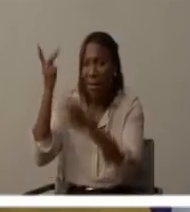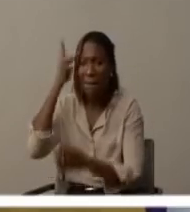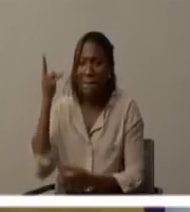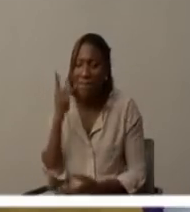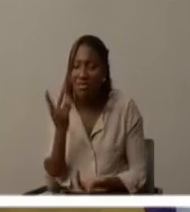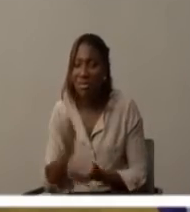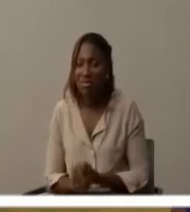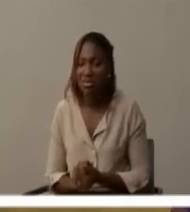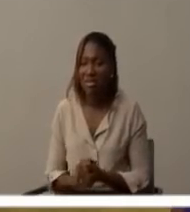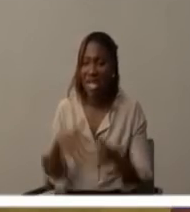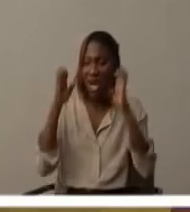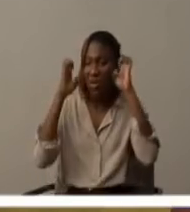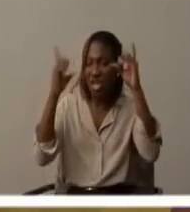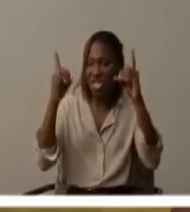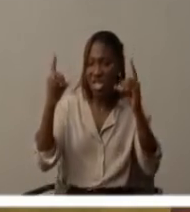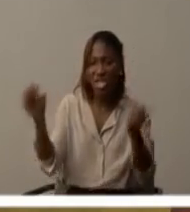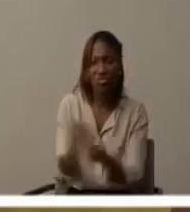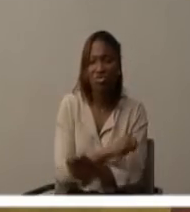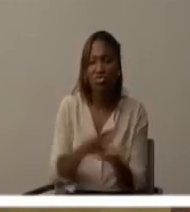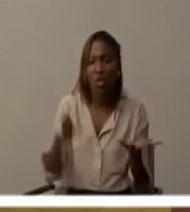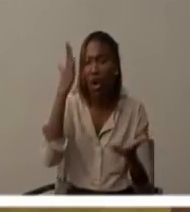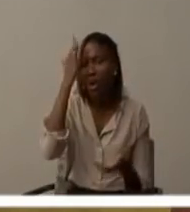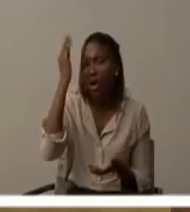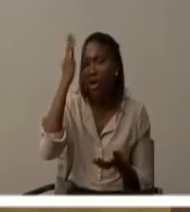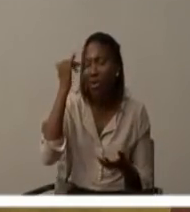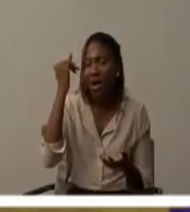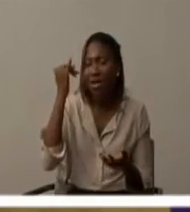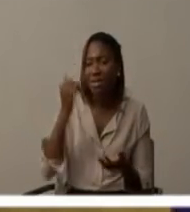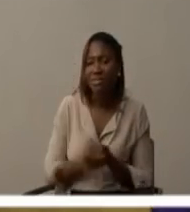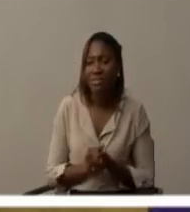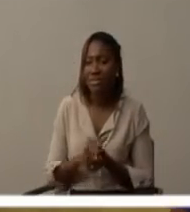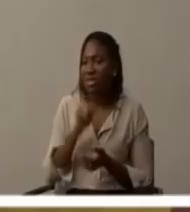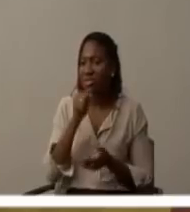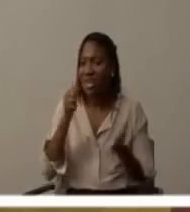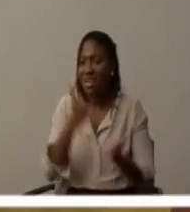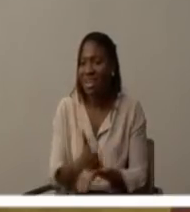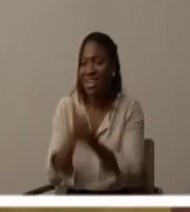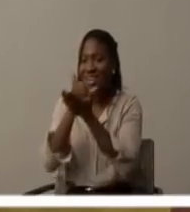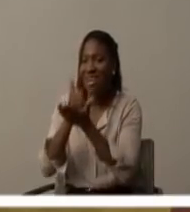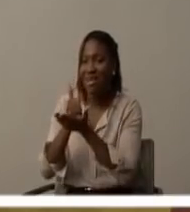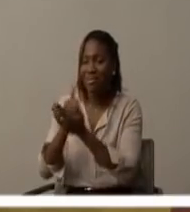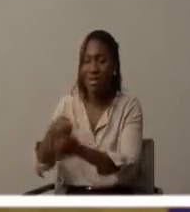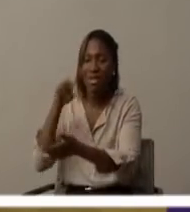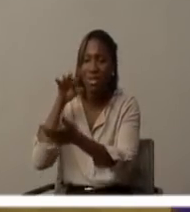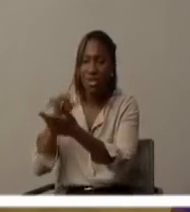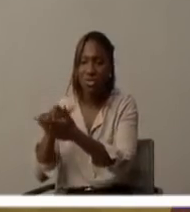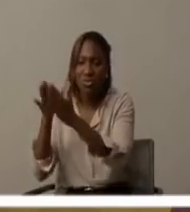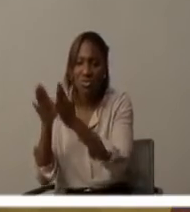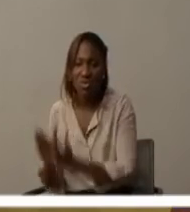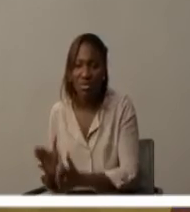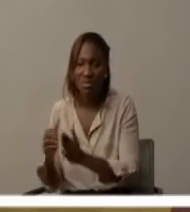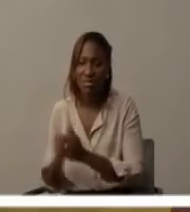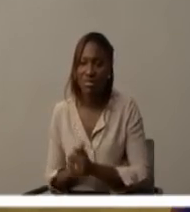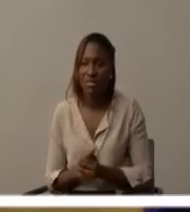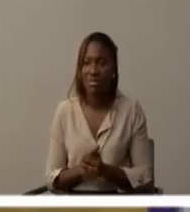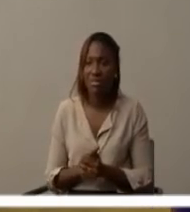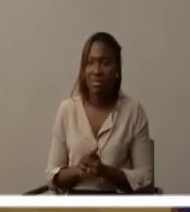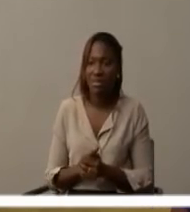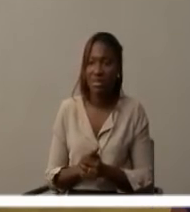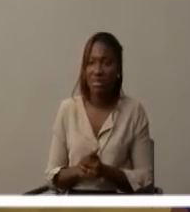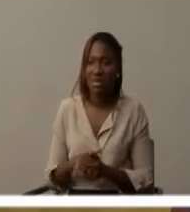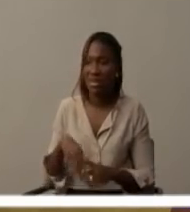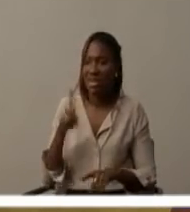system, where so many children come out of the education system unfit for civilization and unfit to be citizens